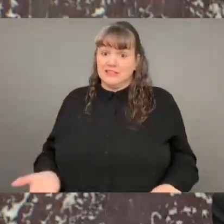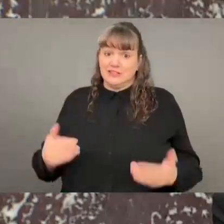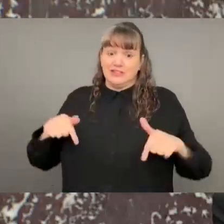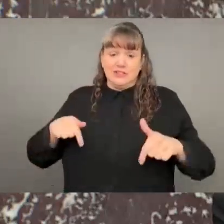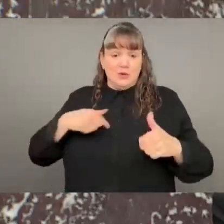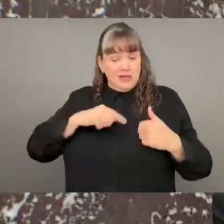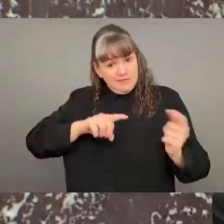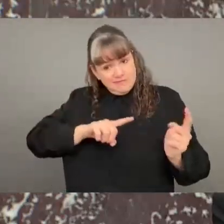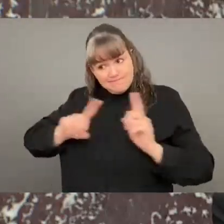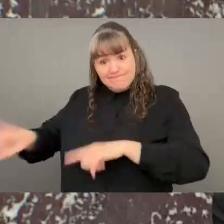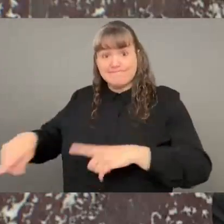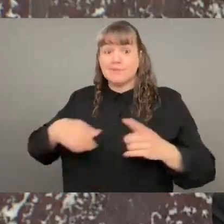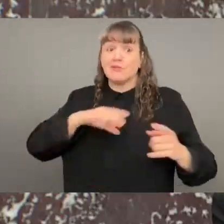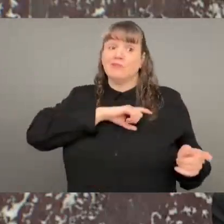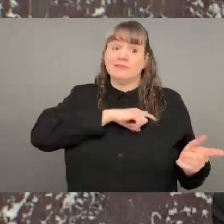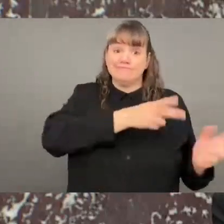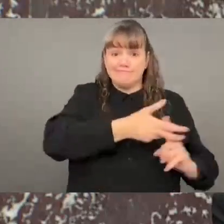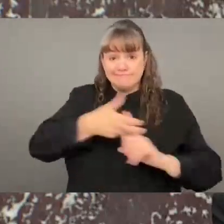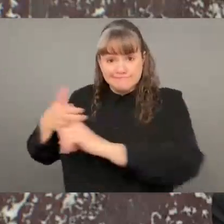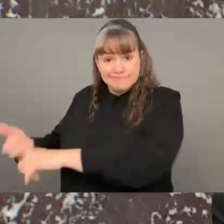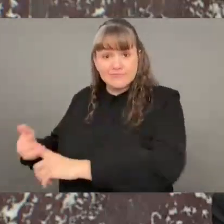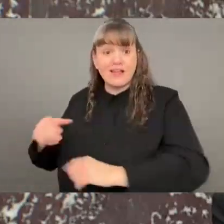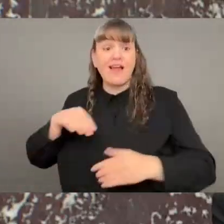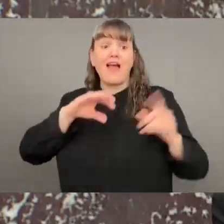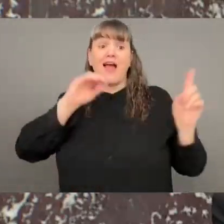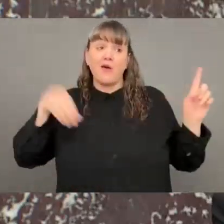to ensure that changes are made.